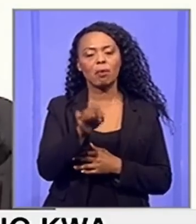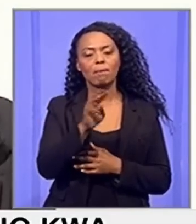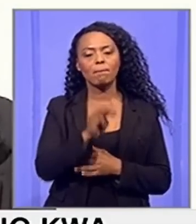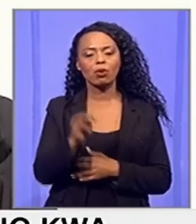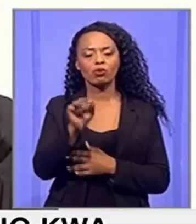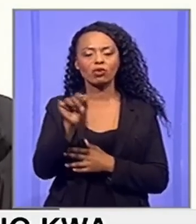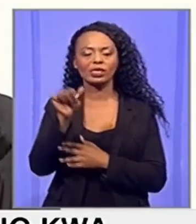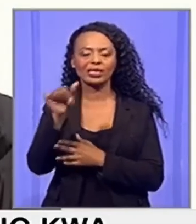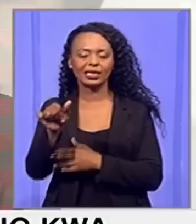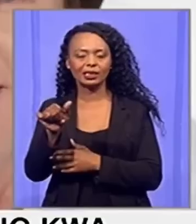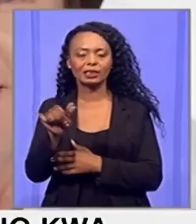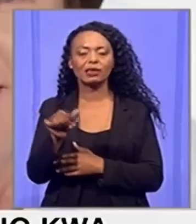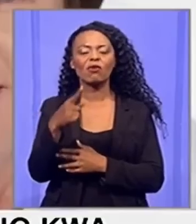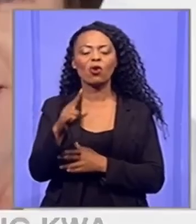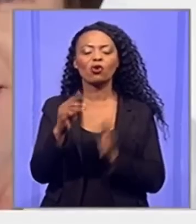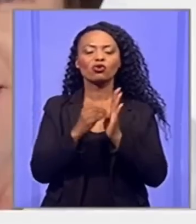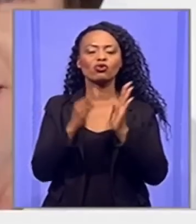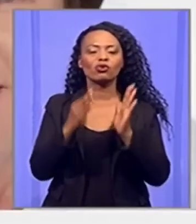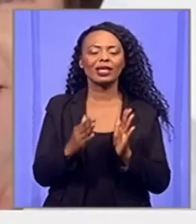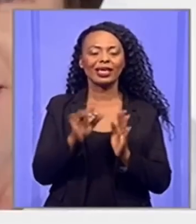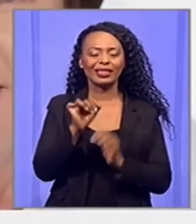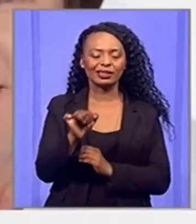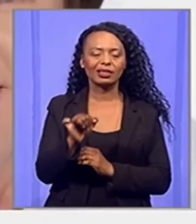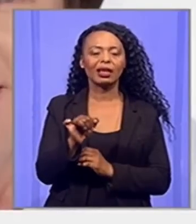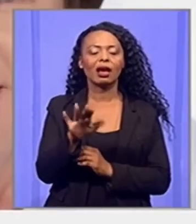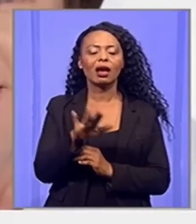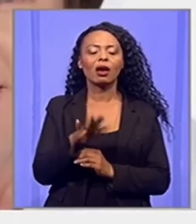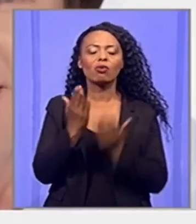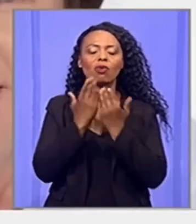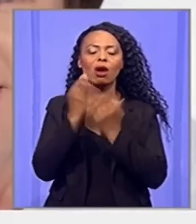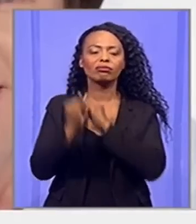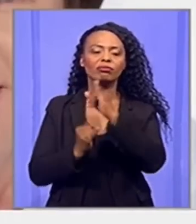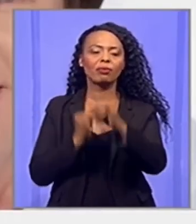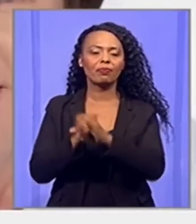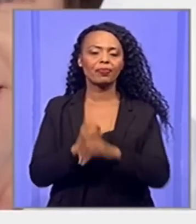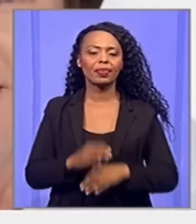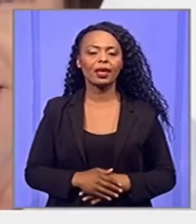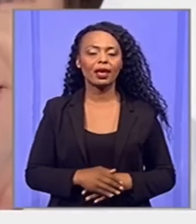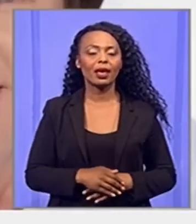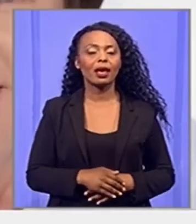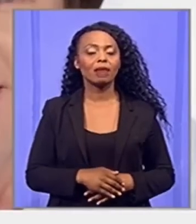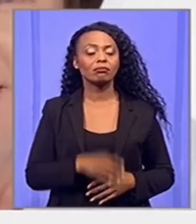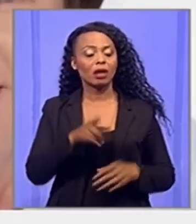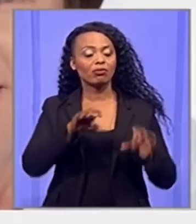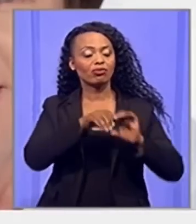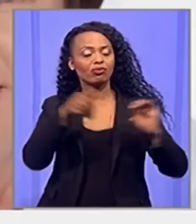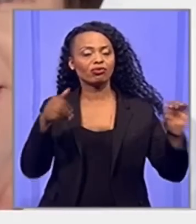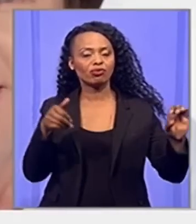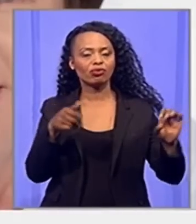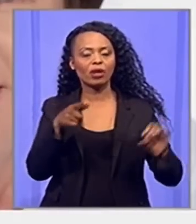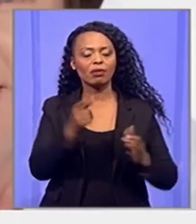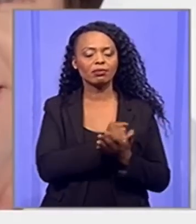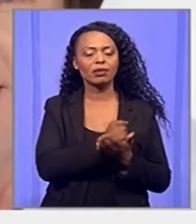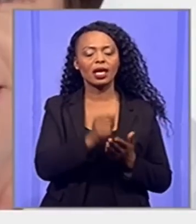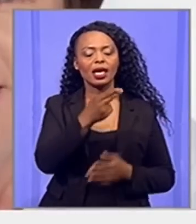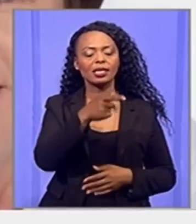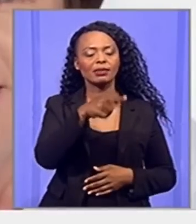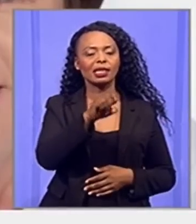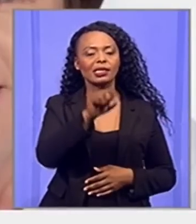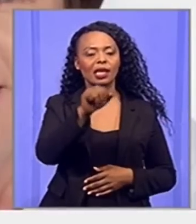tsa baithuti ba kwa moseja. A complete list of graduates was shared with the HPCSA for them to track the